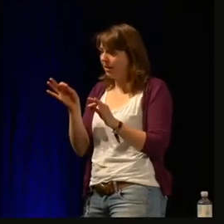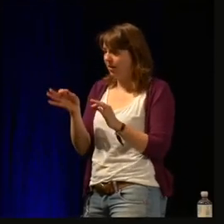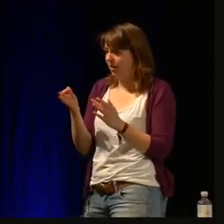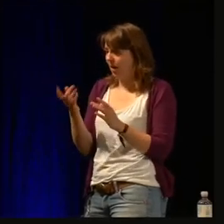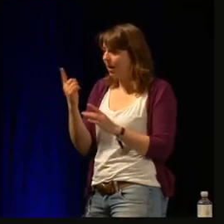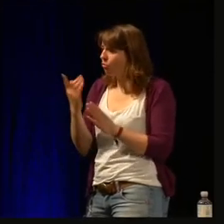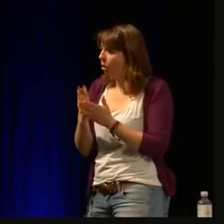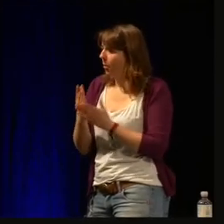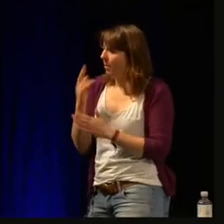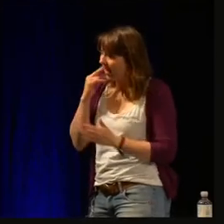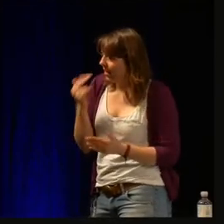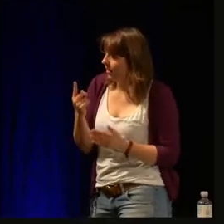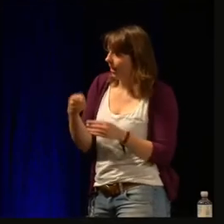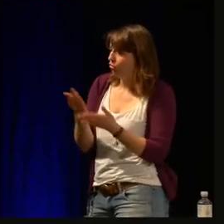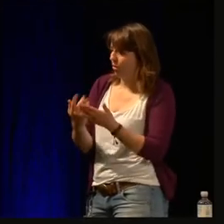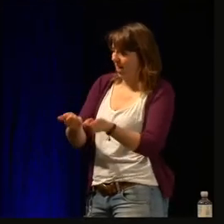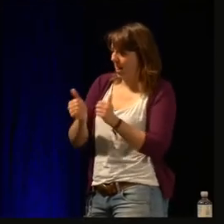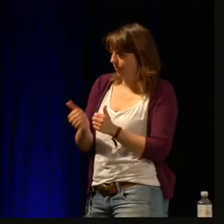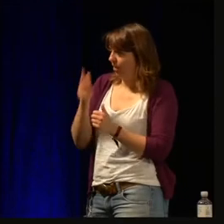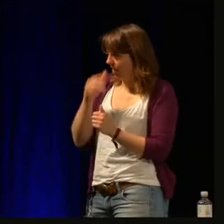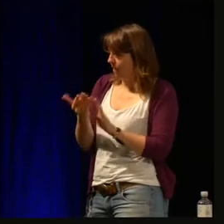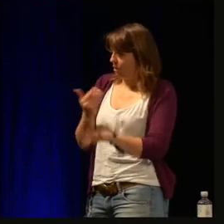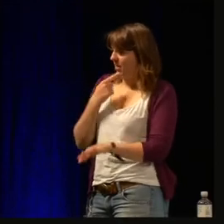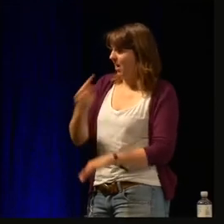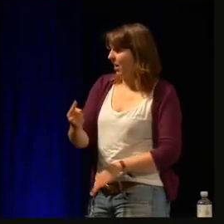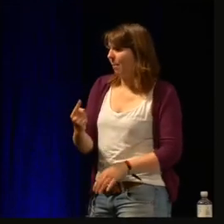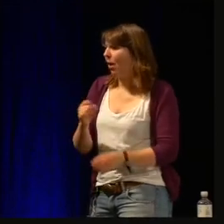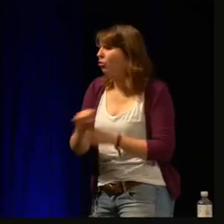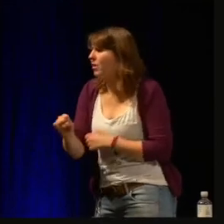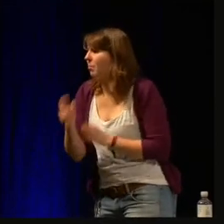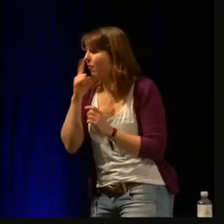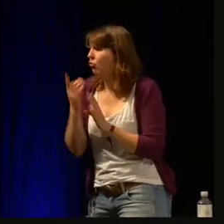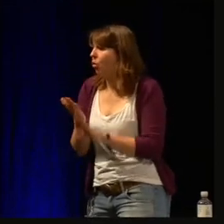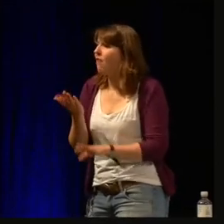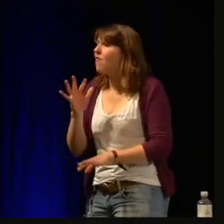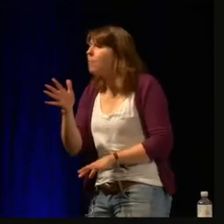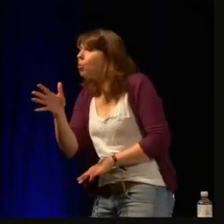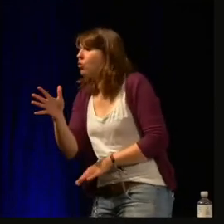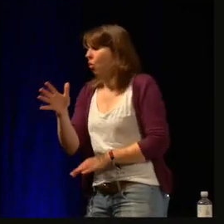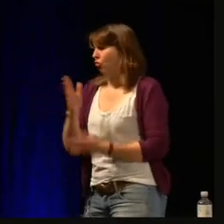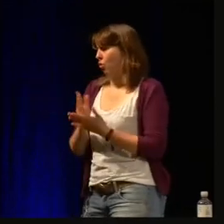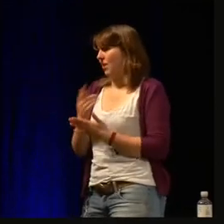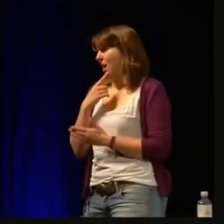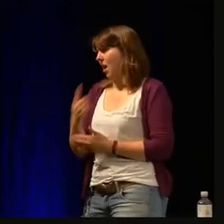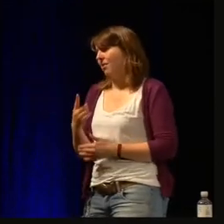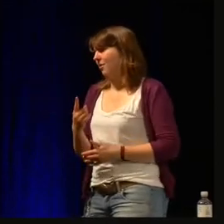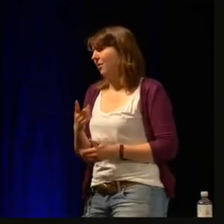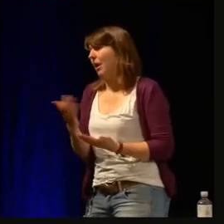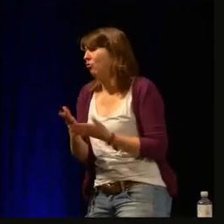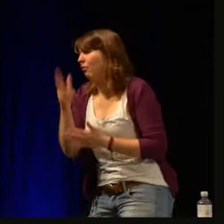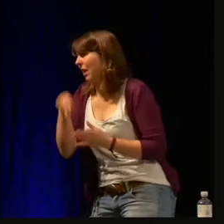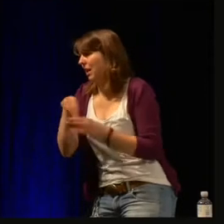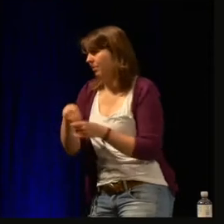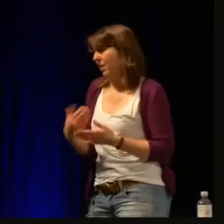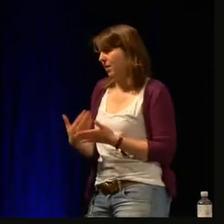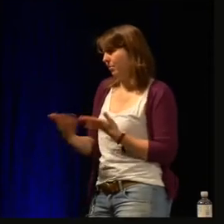assumptions can we actually transfer into the real world? And so even really pointing